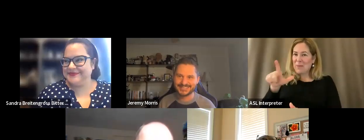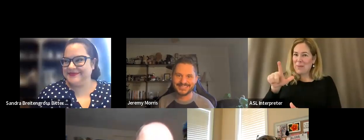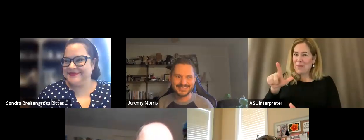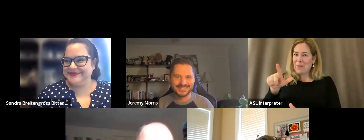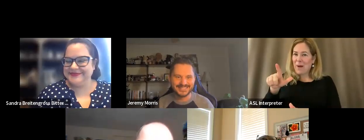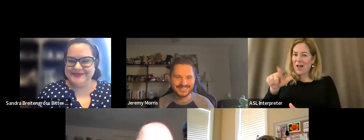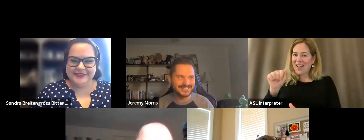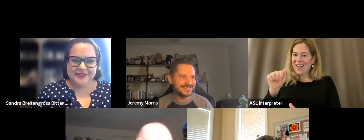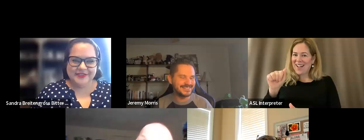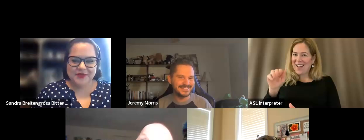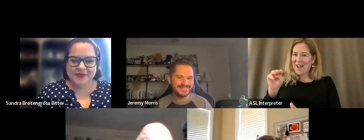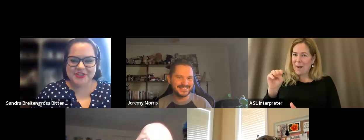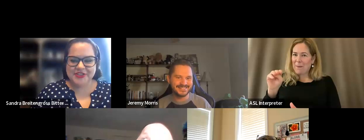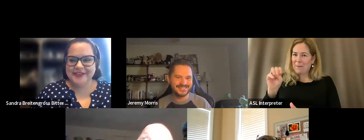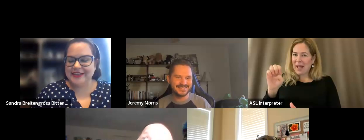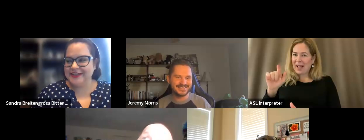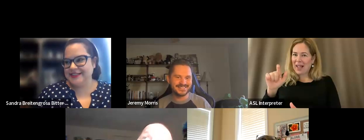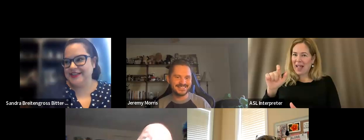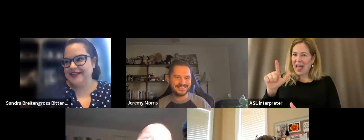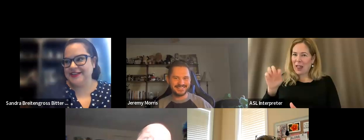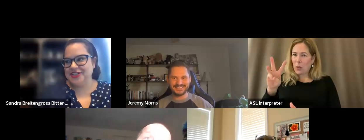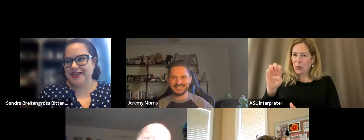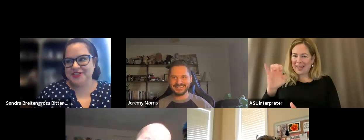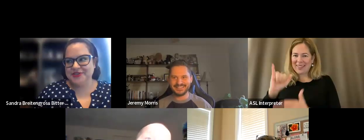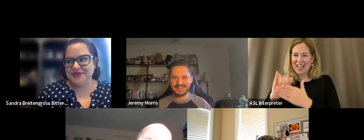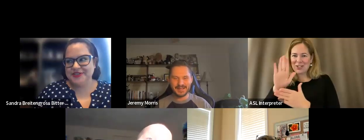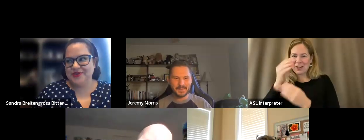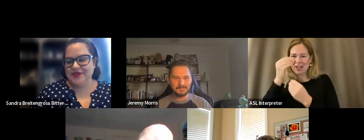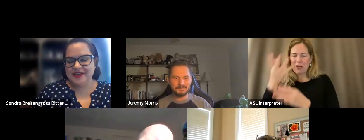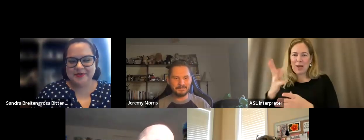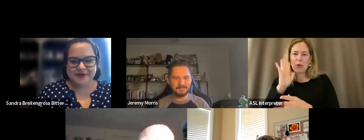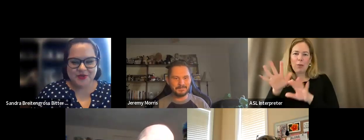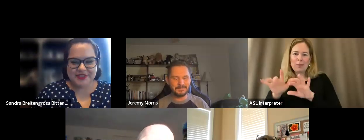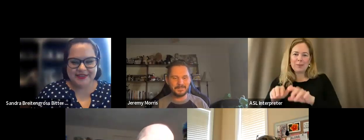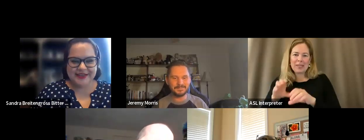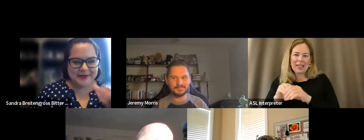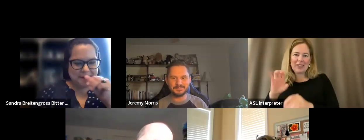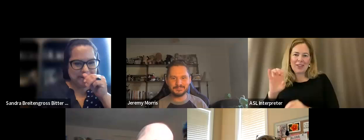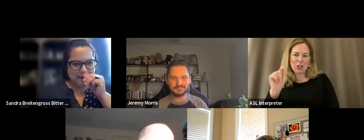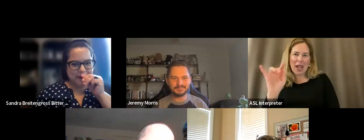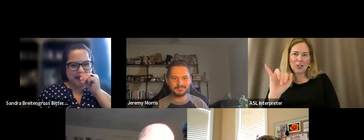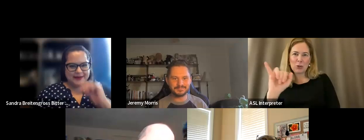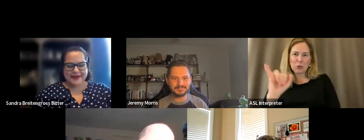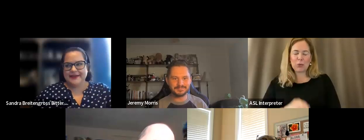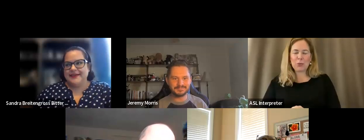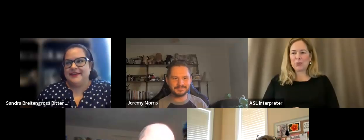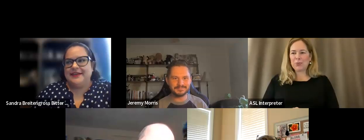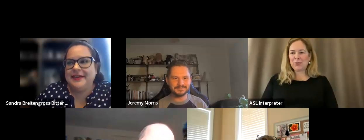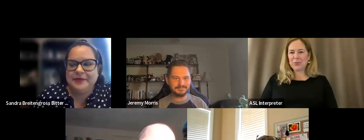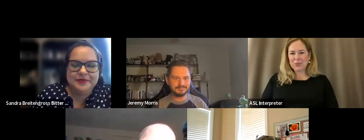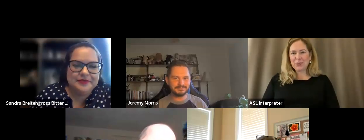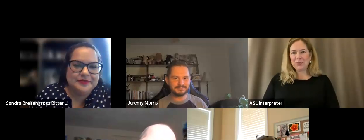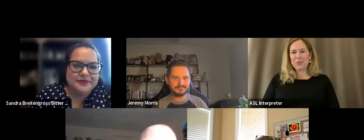information. We'll make sure that that gets in the chat too. So if folks need that, you can.